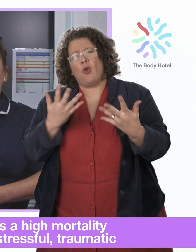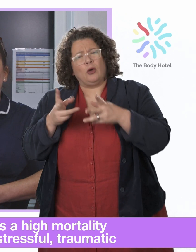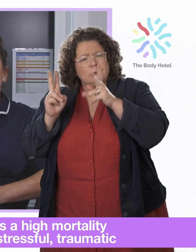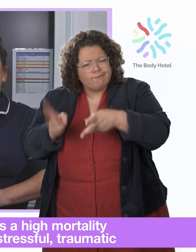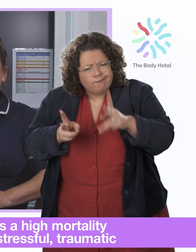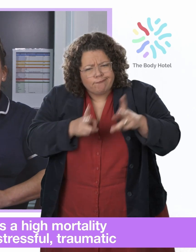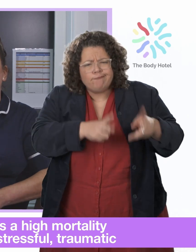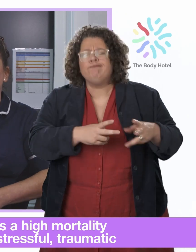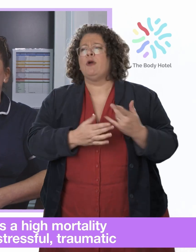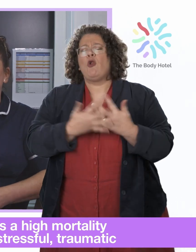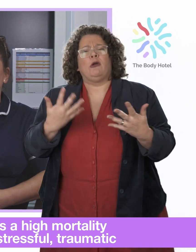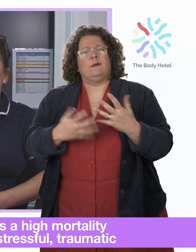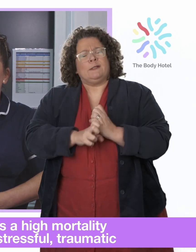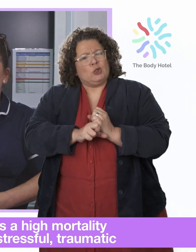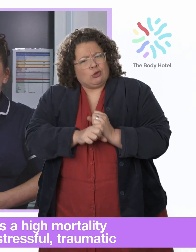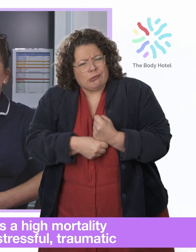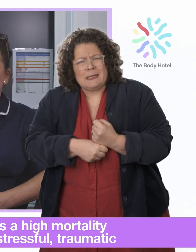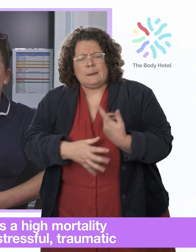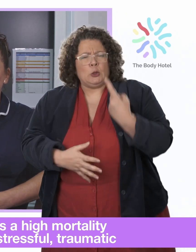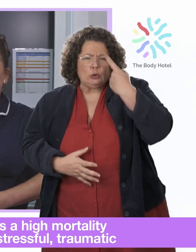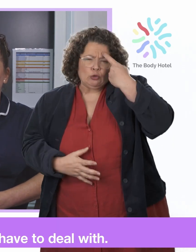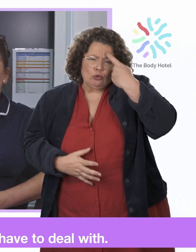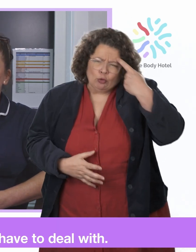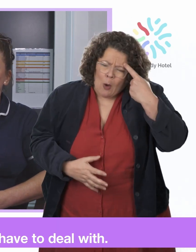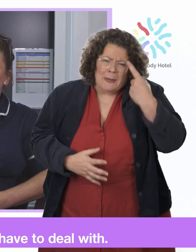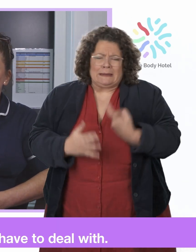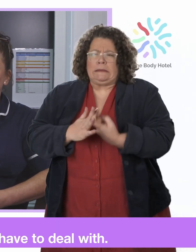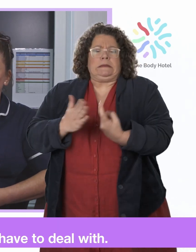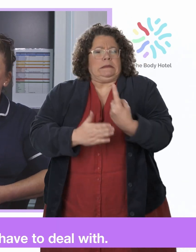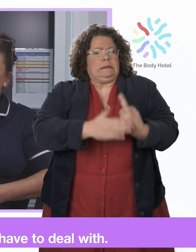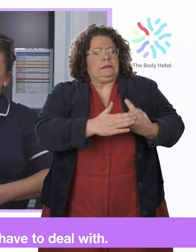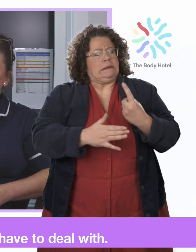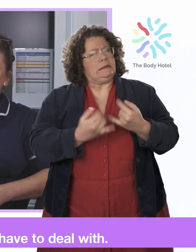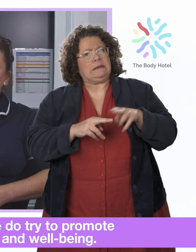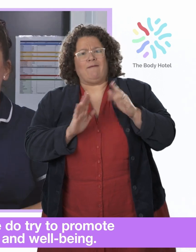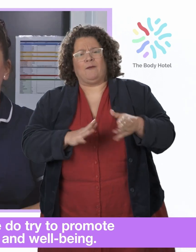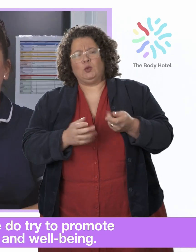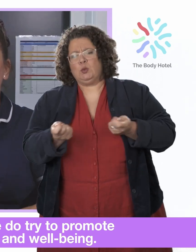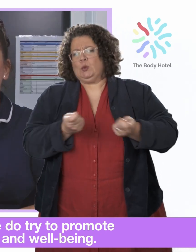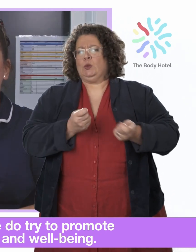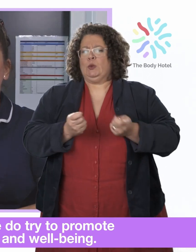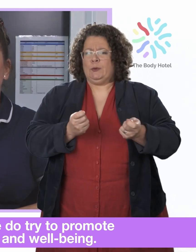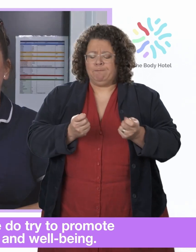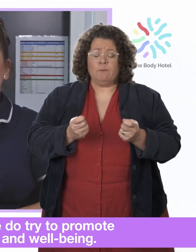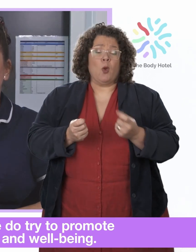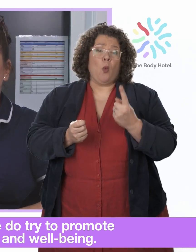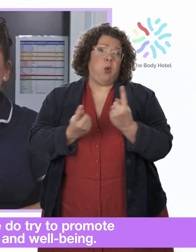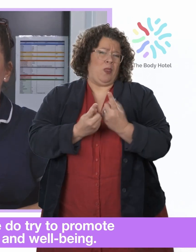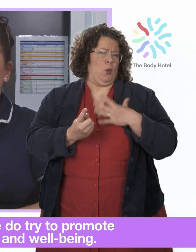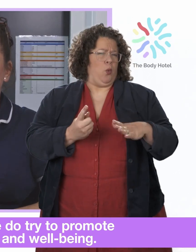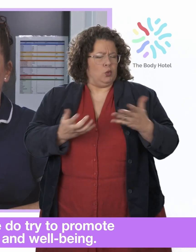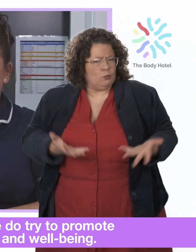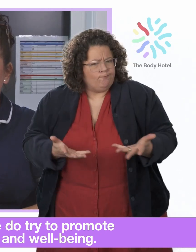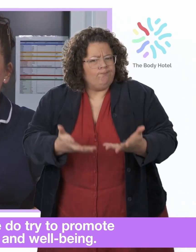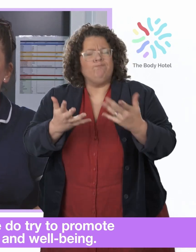There's a high mortality rate, and we have lots of stressful, traumatic situations that the staff have to deal with. One of the things that we do try to promote